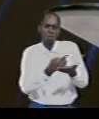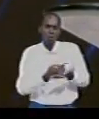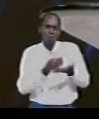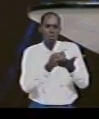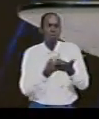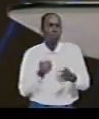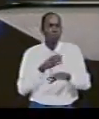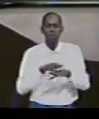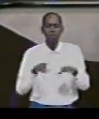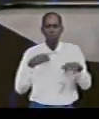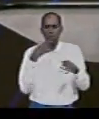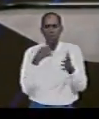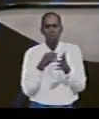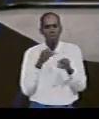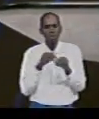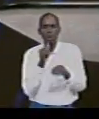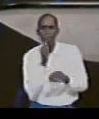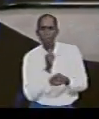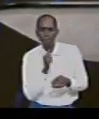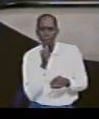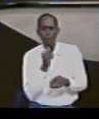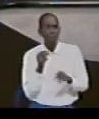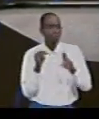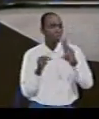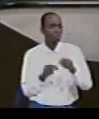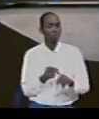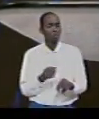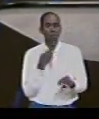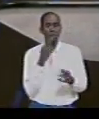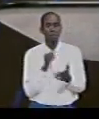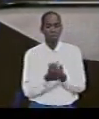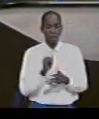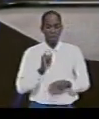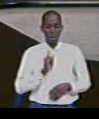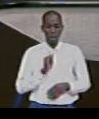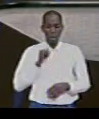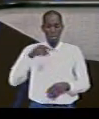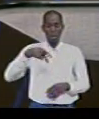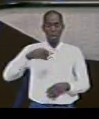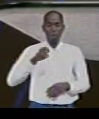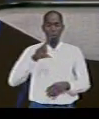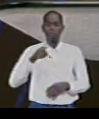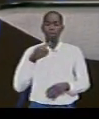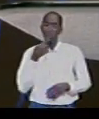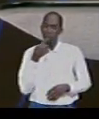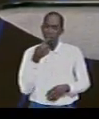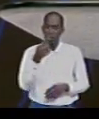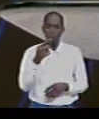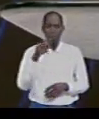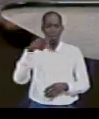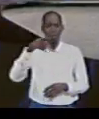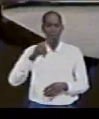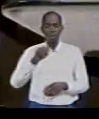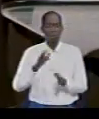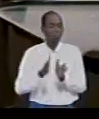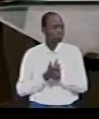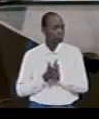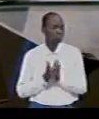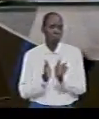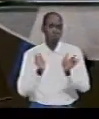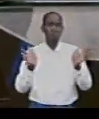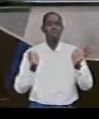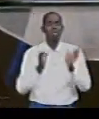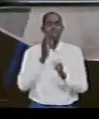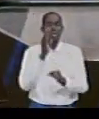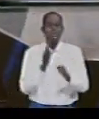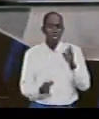the private. He said, I said unto Peter before them all, if